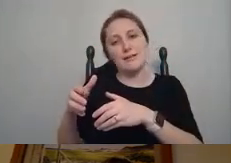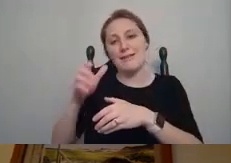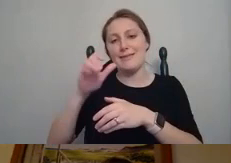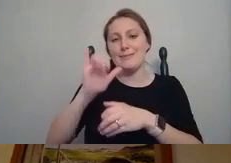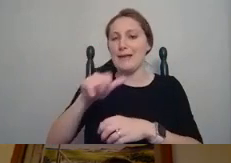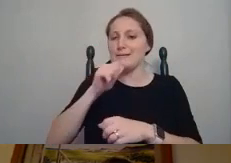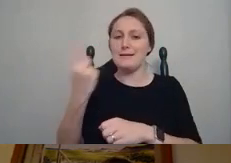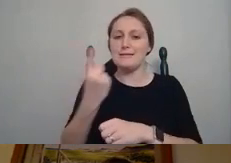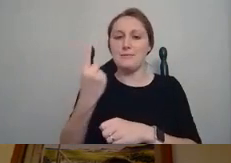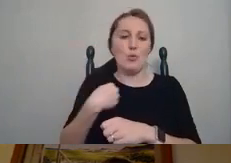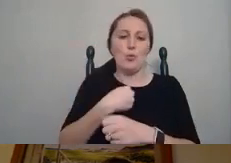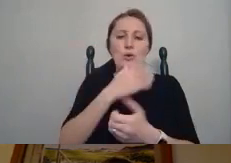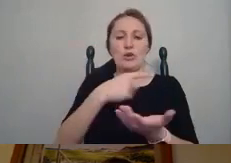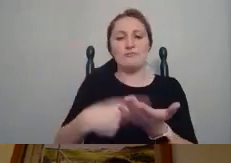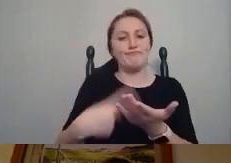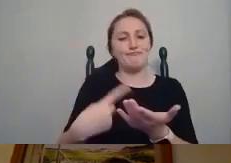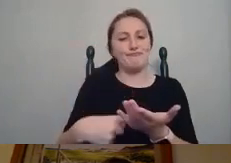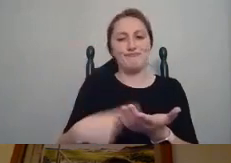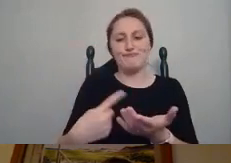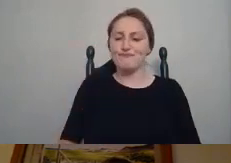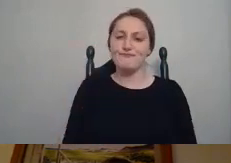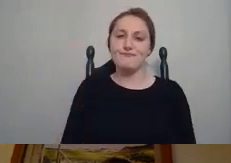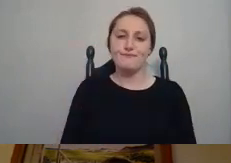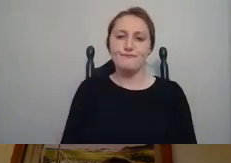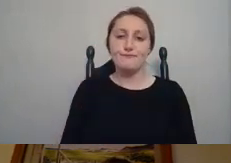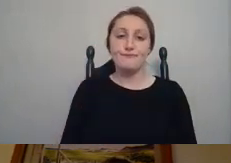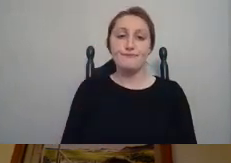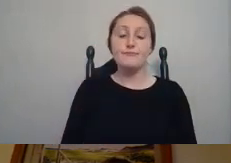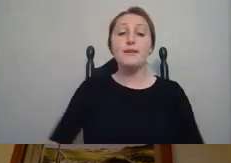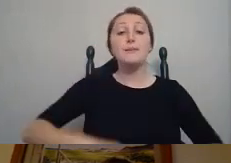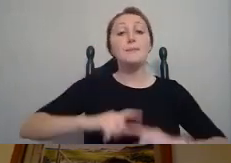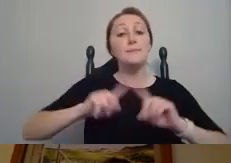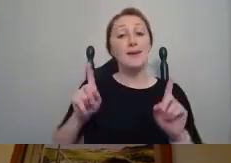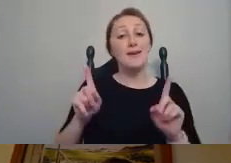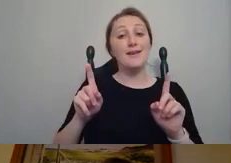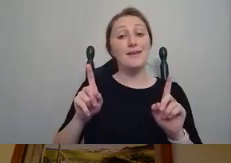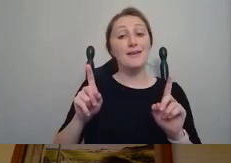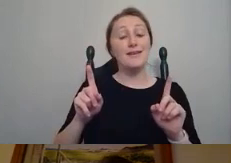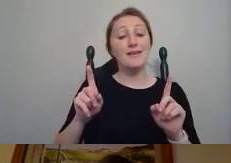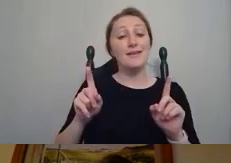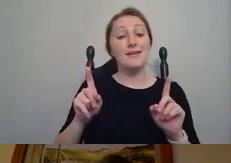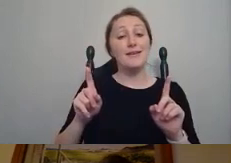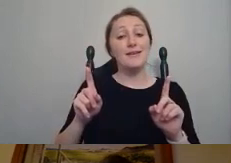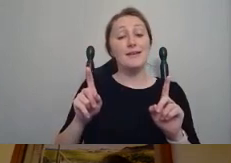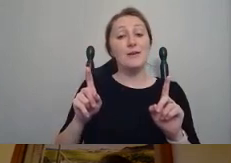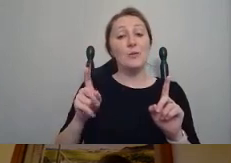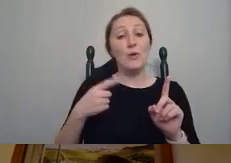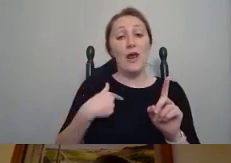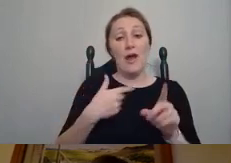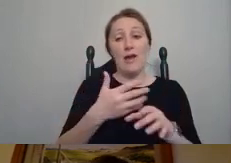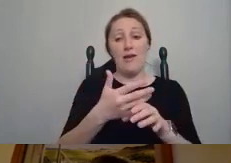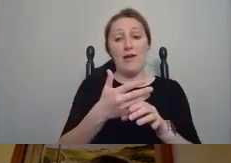not a road that we're going to travel down. However, on the other side of that, one thing that when I get the chance to message